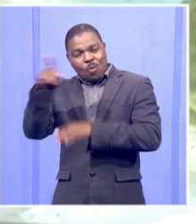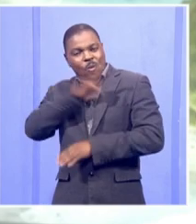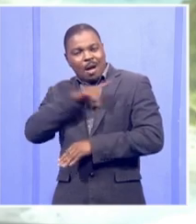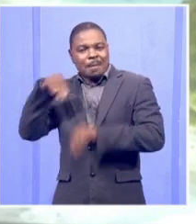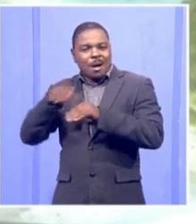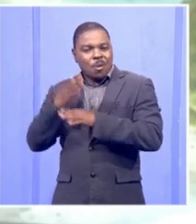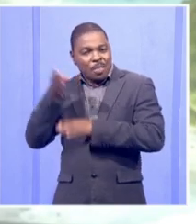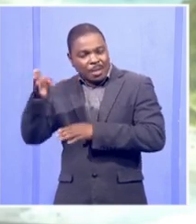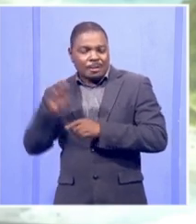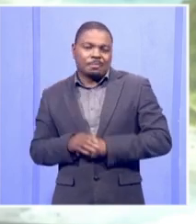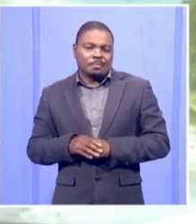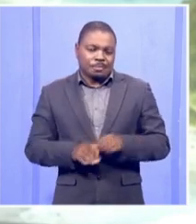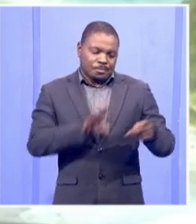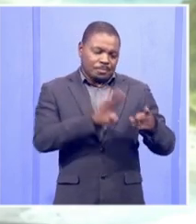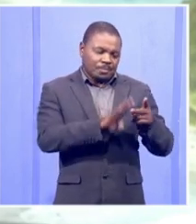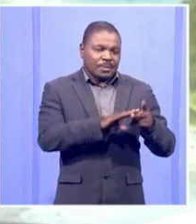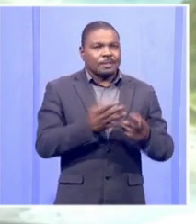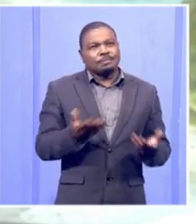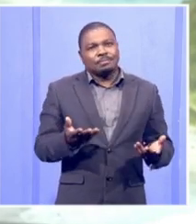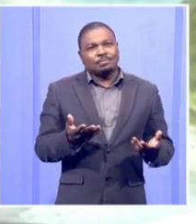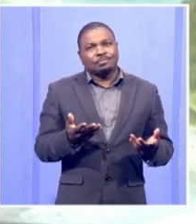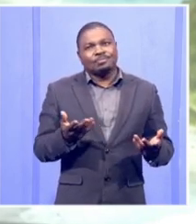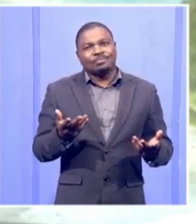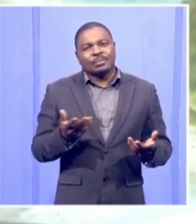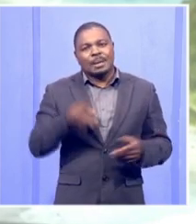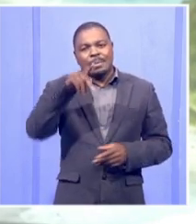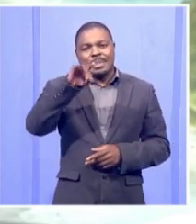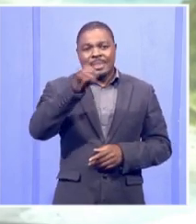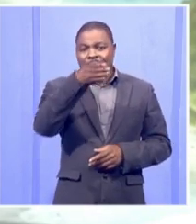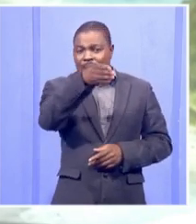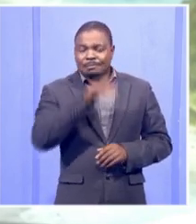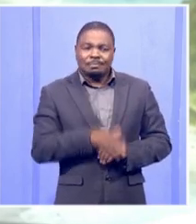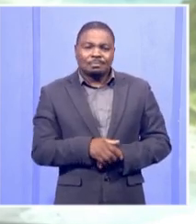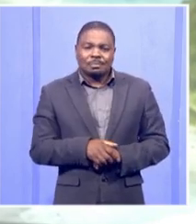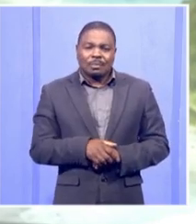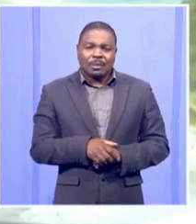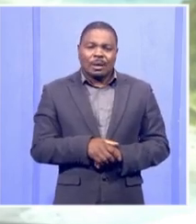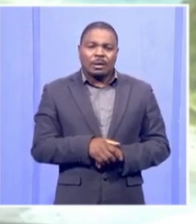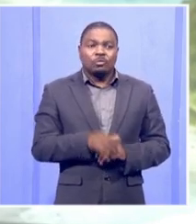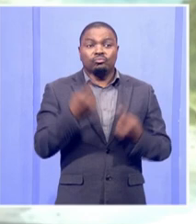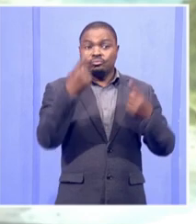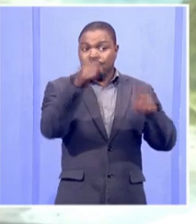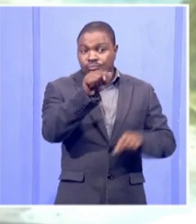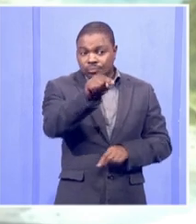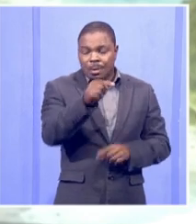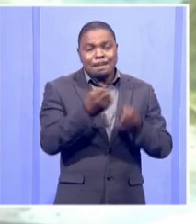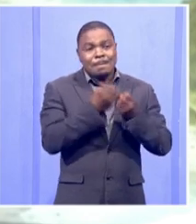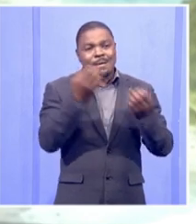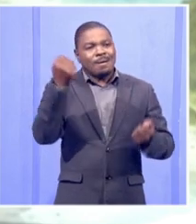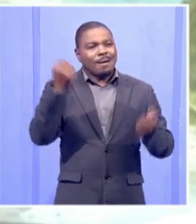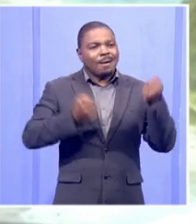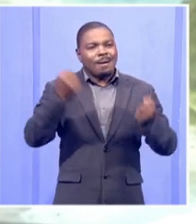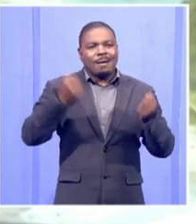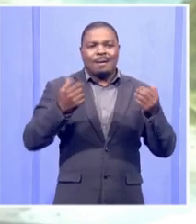mines. If you had to travel to a place like Port Elizabeth, you're going to see a lot of motor car